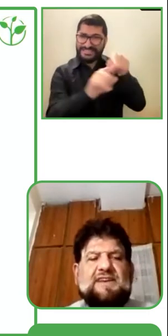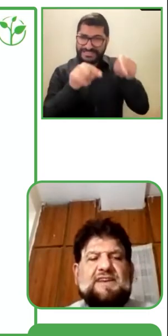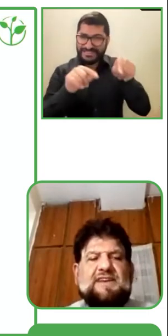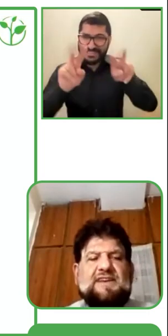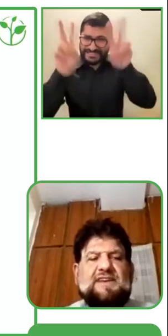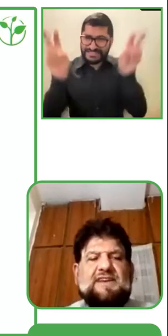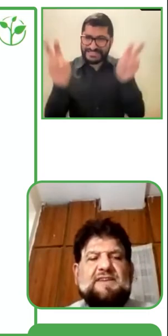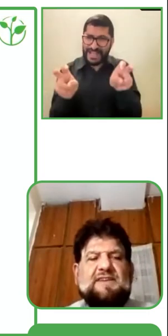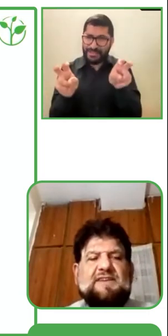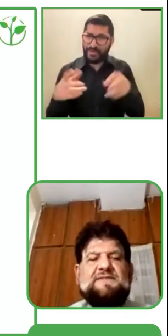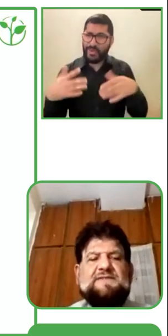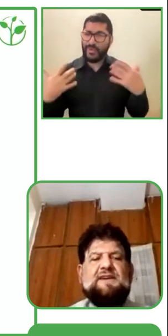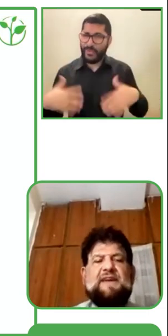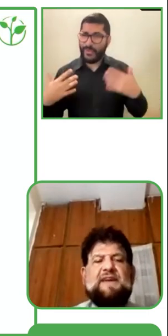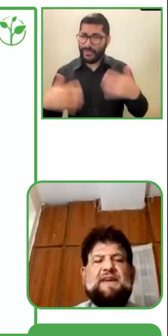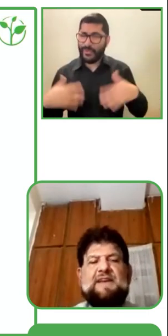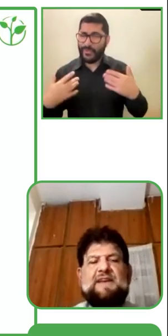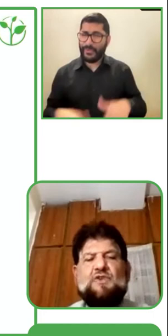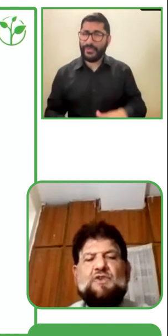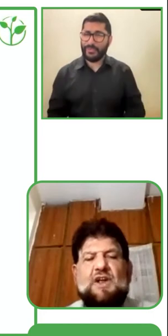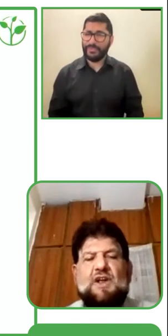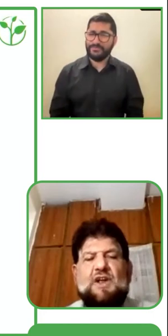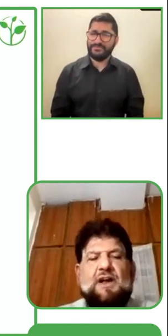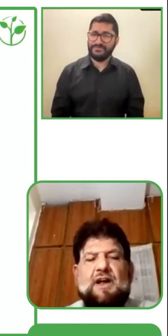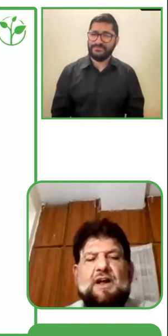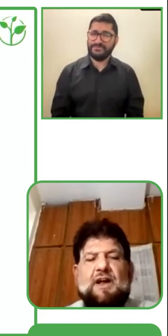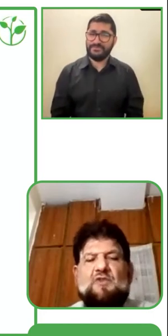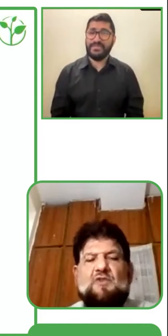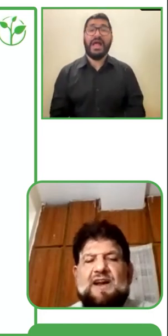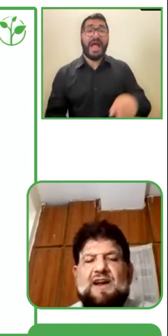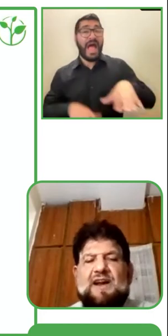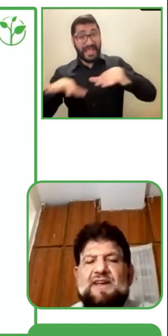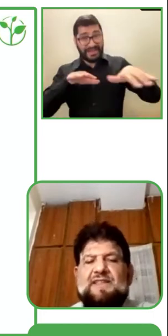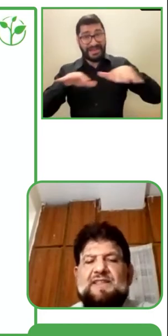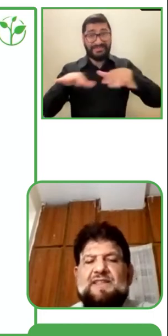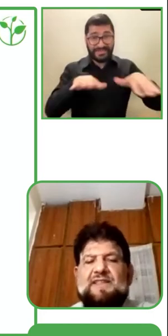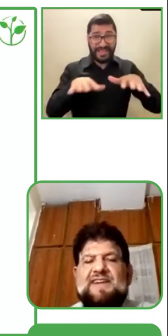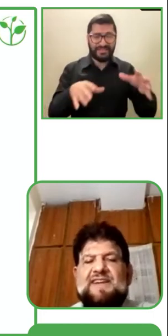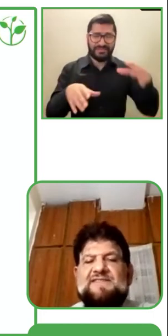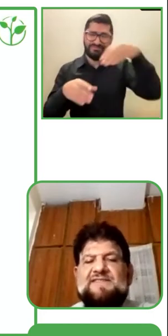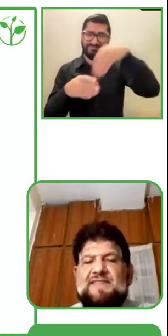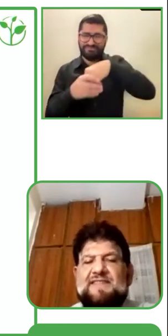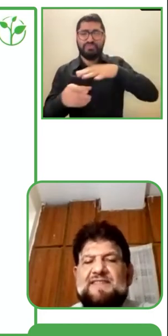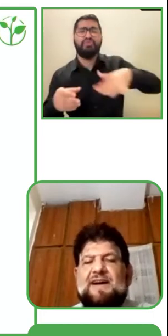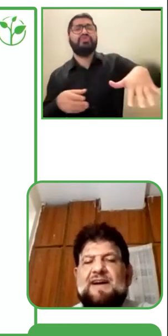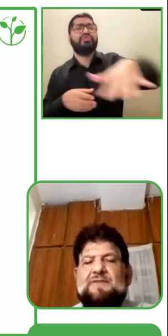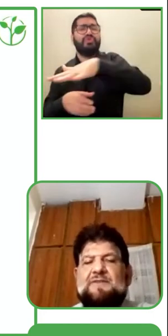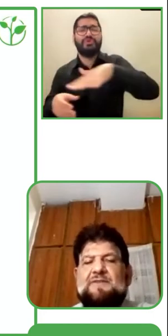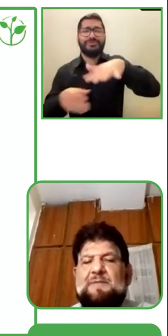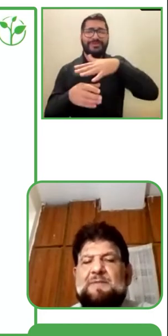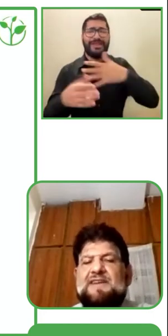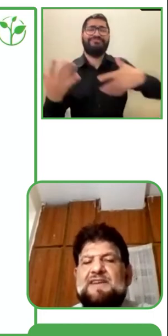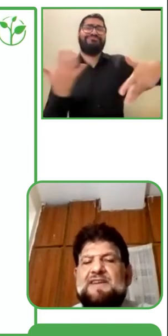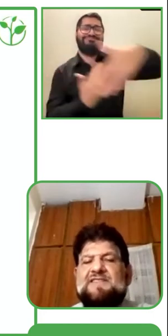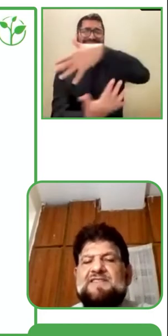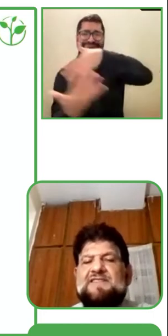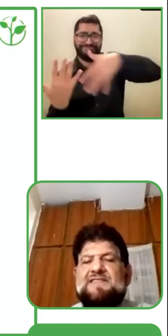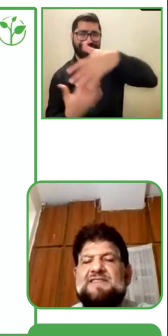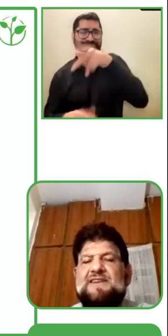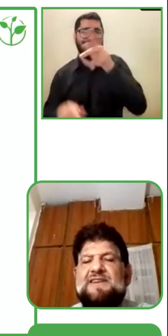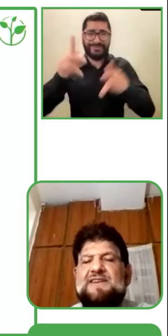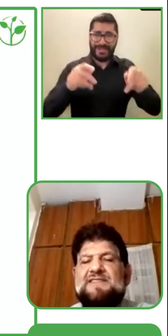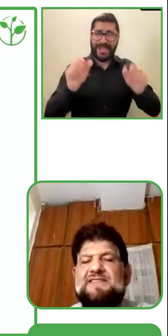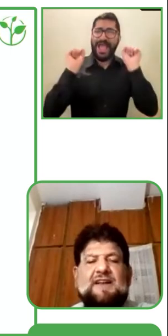social activities after enabling to move around. The financial strengthening of the families of persons